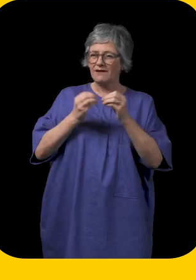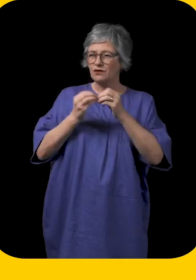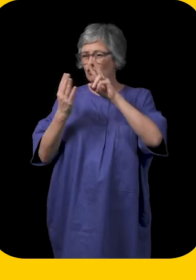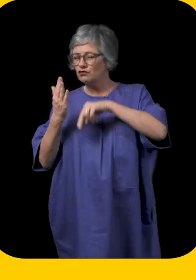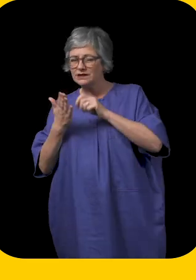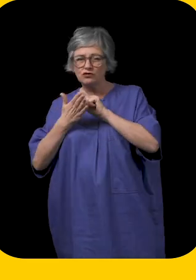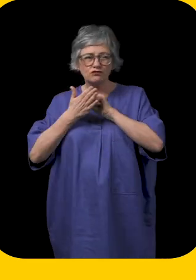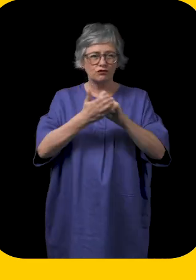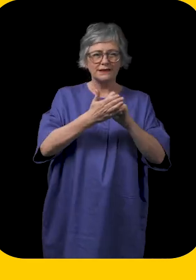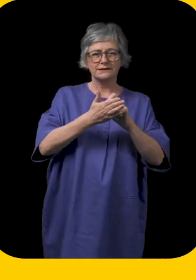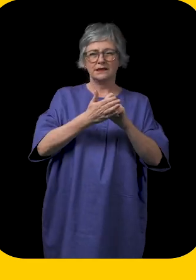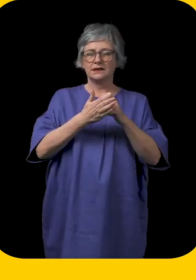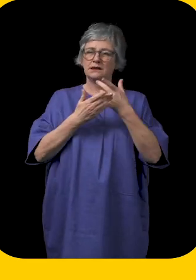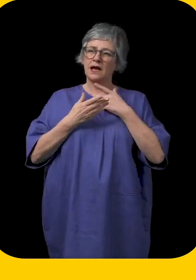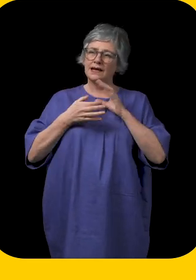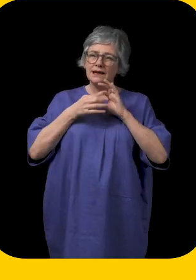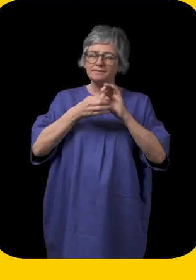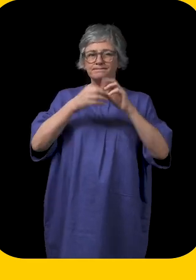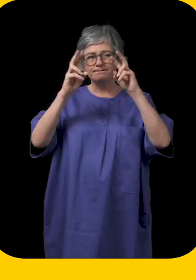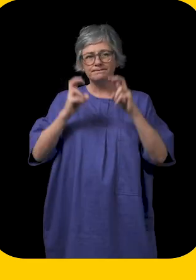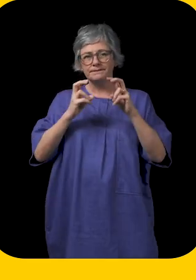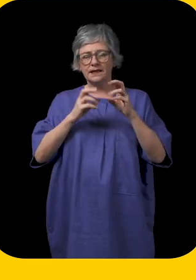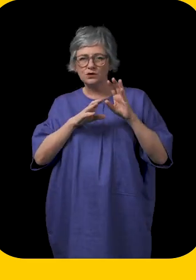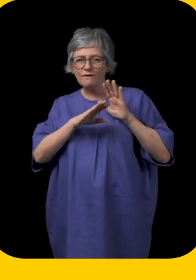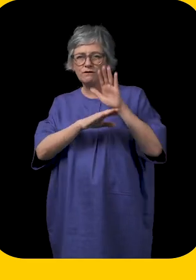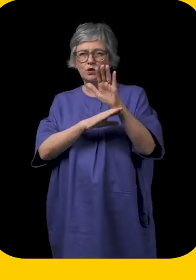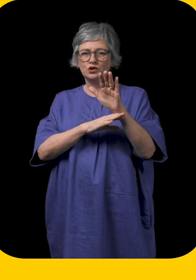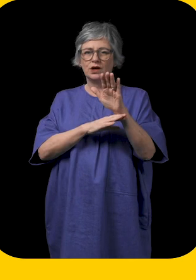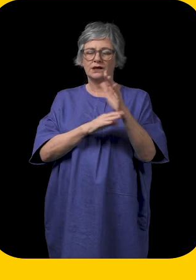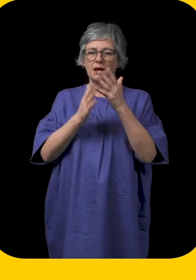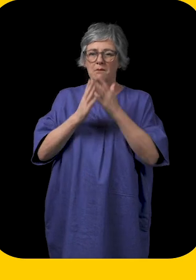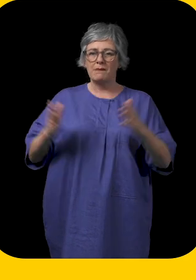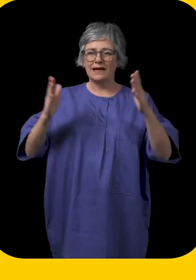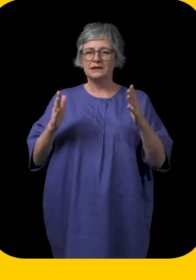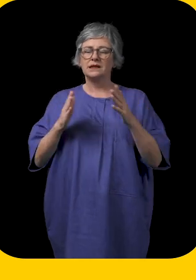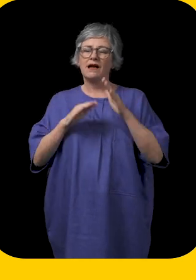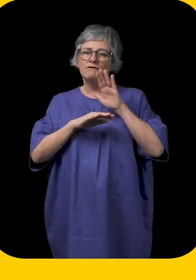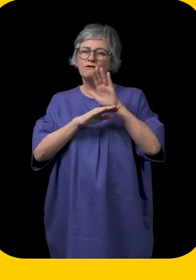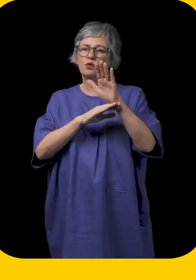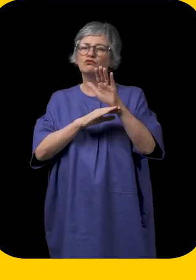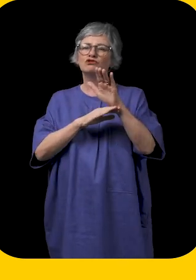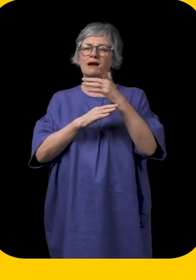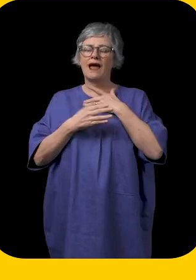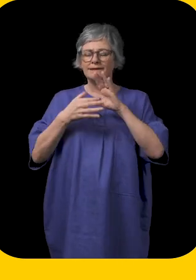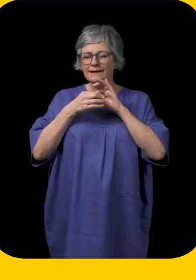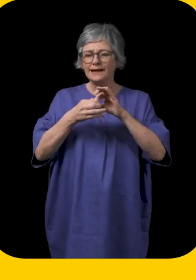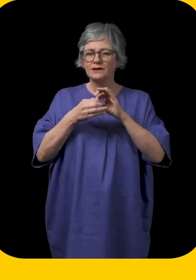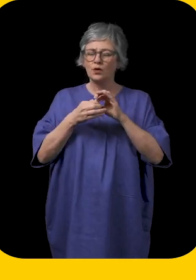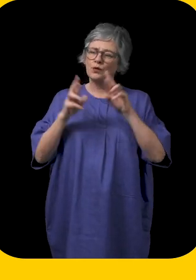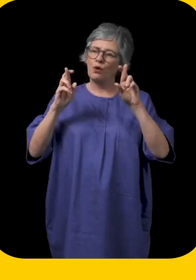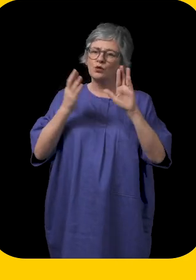for Book Week Scotland is future. So today we will be discussing faith, future and connection. We hope you enjoy this